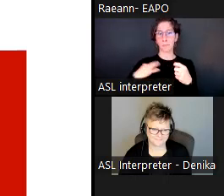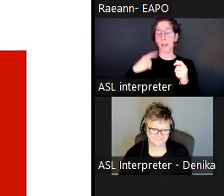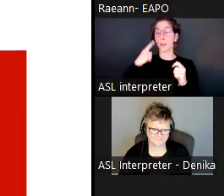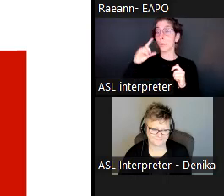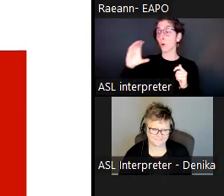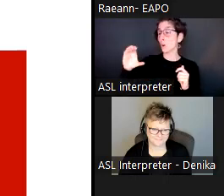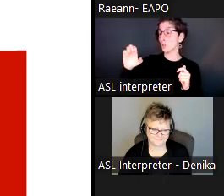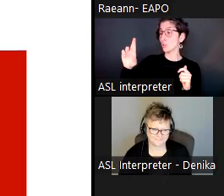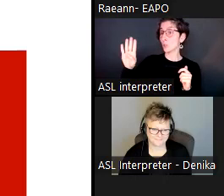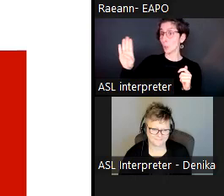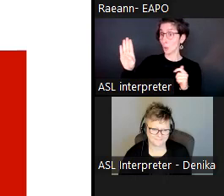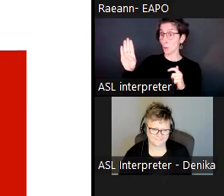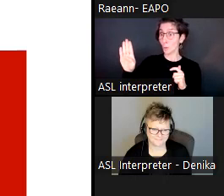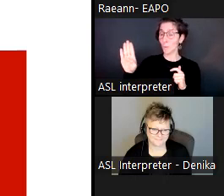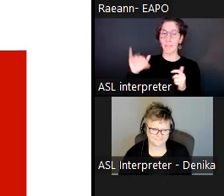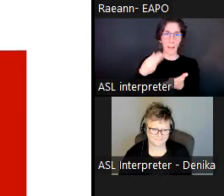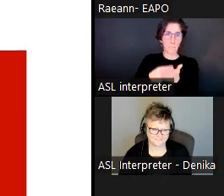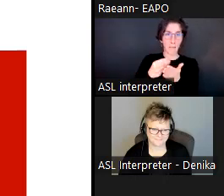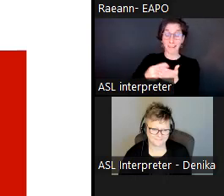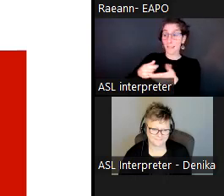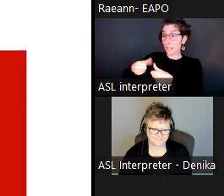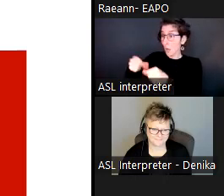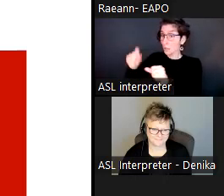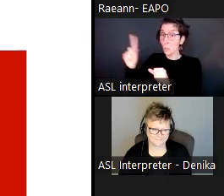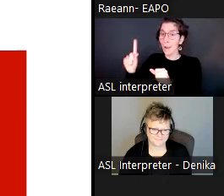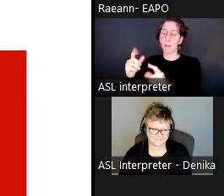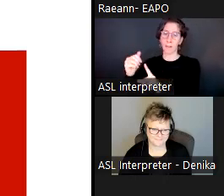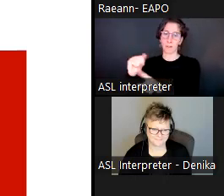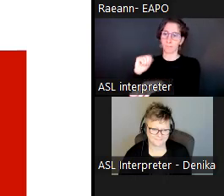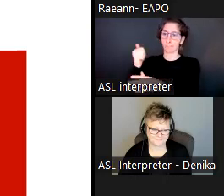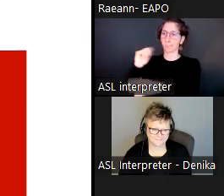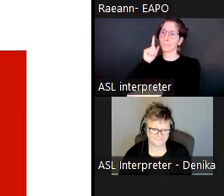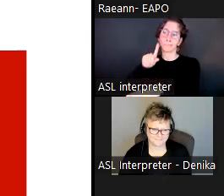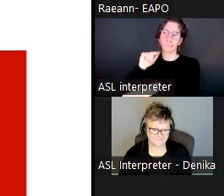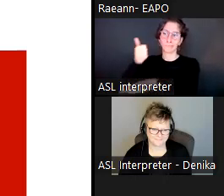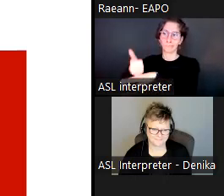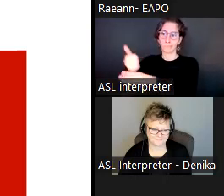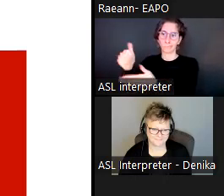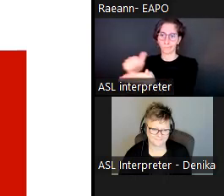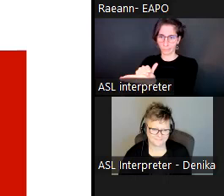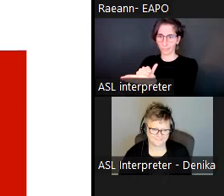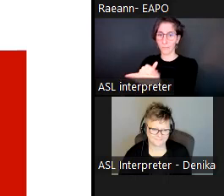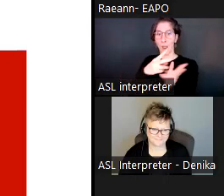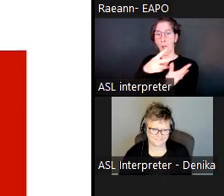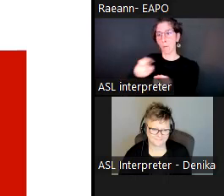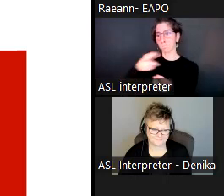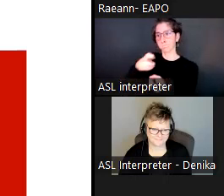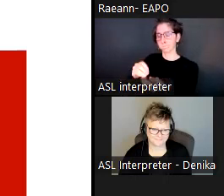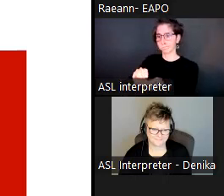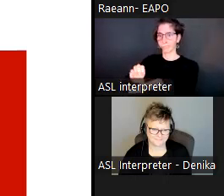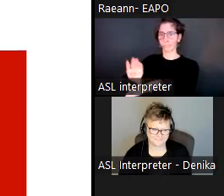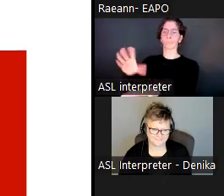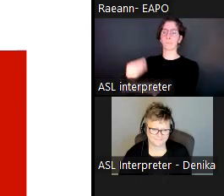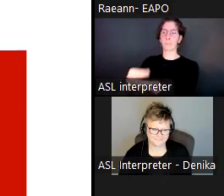deposited into a fraudulent bank account. So when this happens, we always recommend that you place alerts